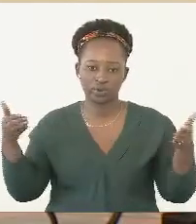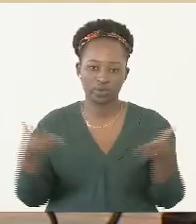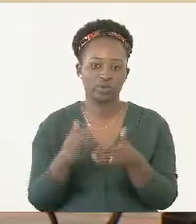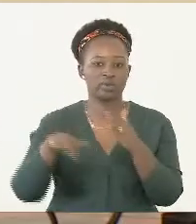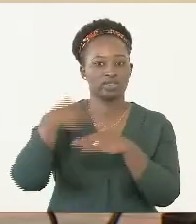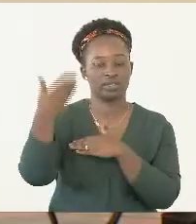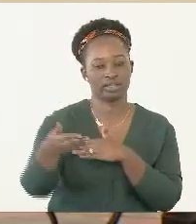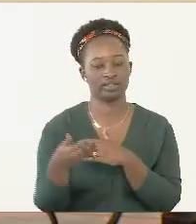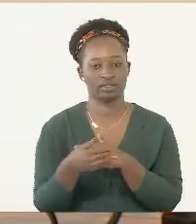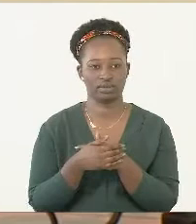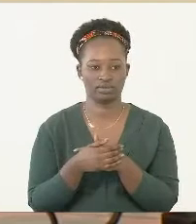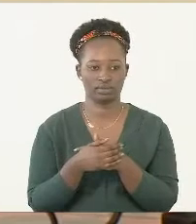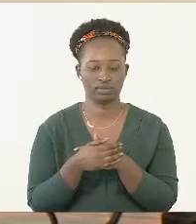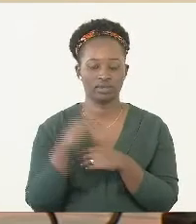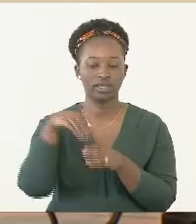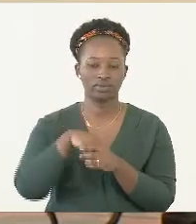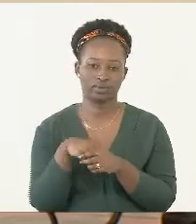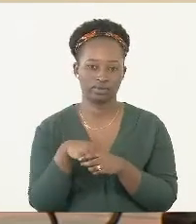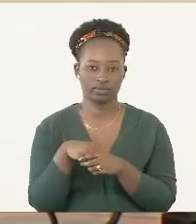lighter isotope into.